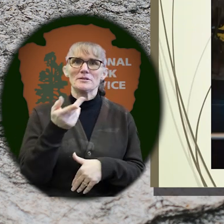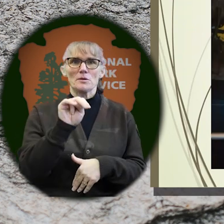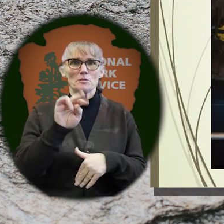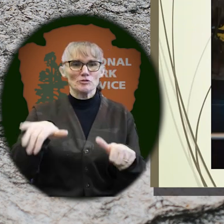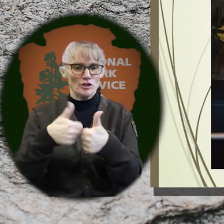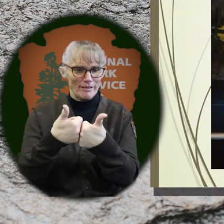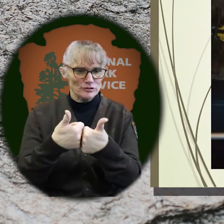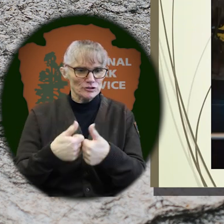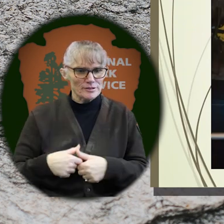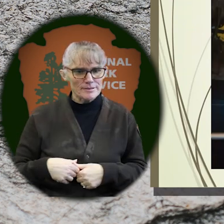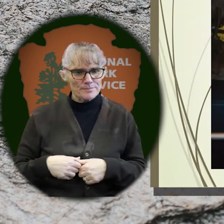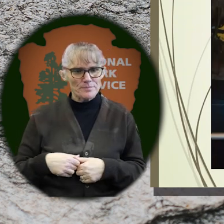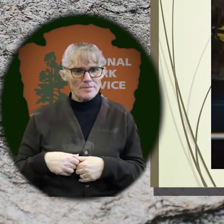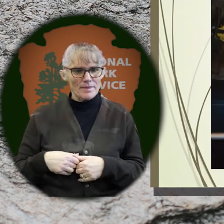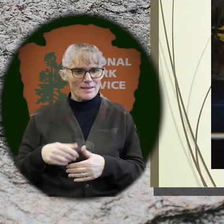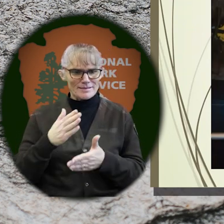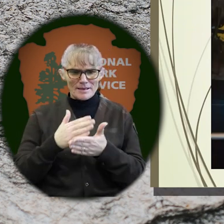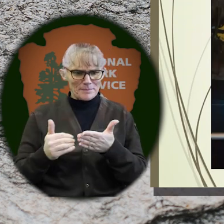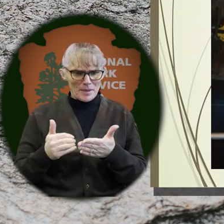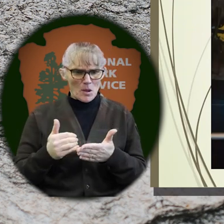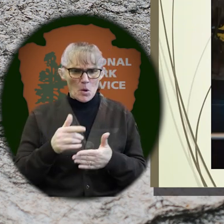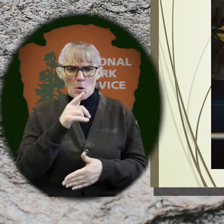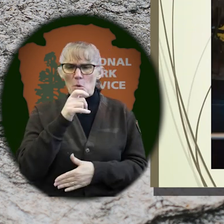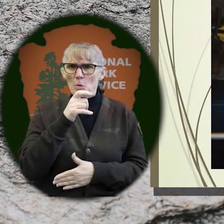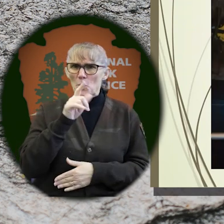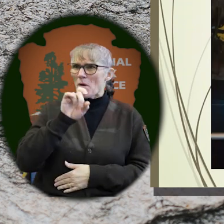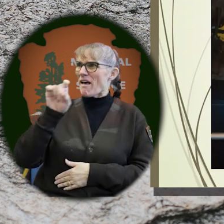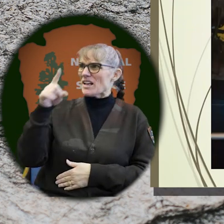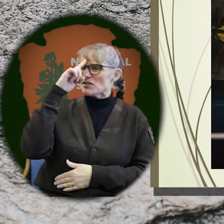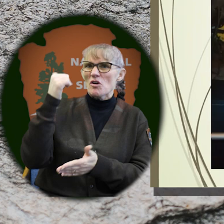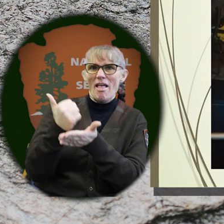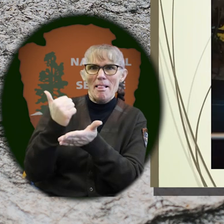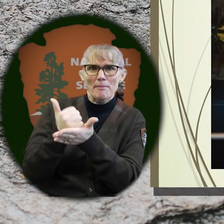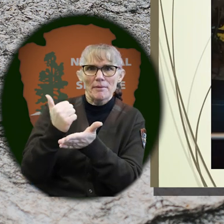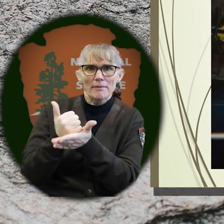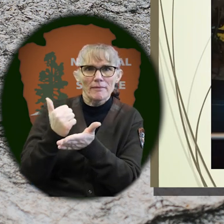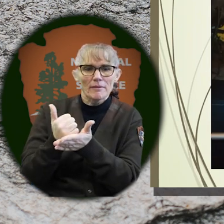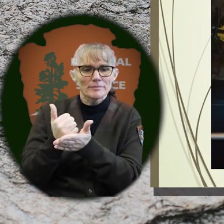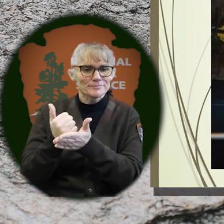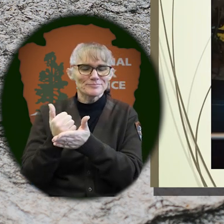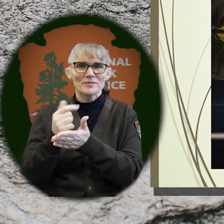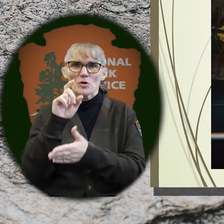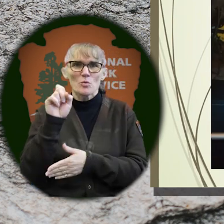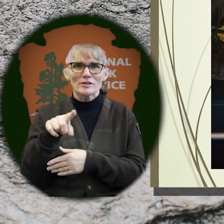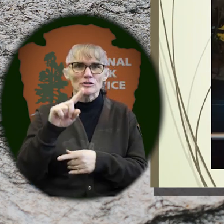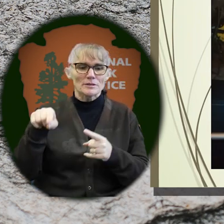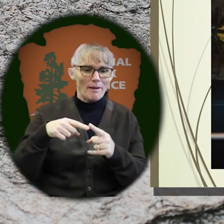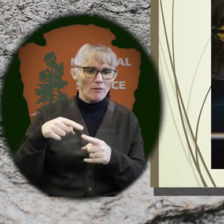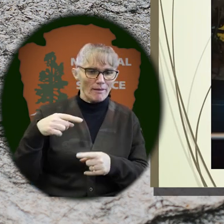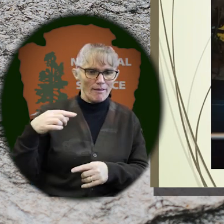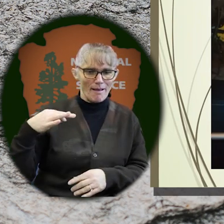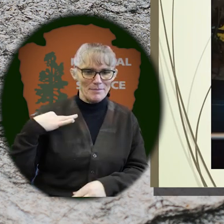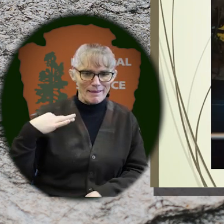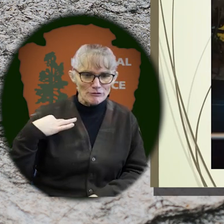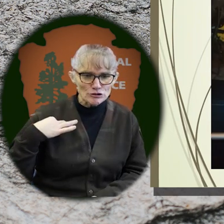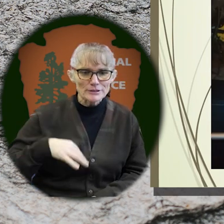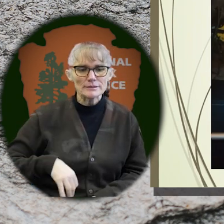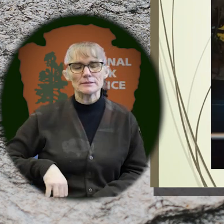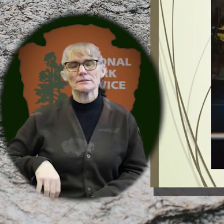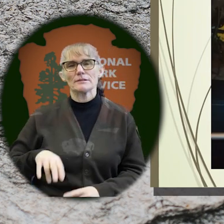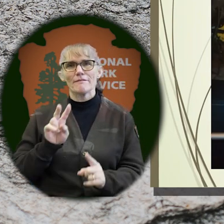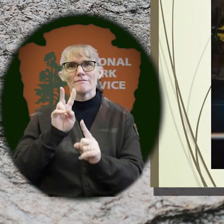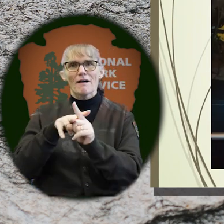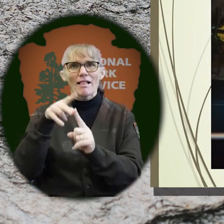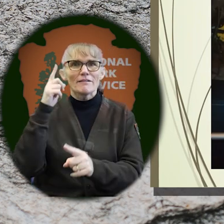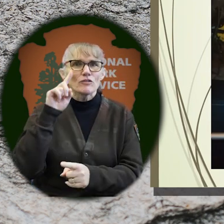challenges being that I didn't really have anyone to turn to when it came to asking questions about applications or filing